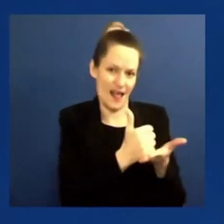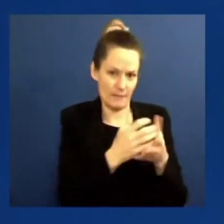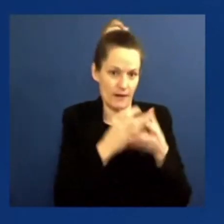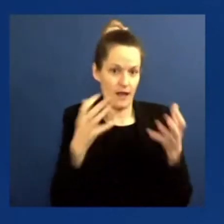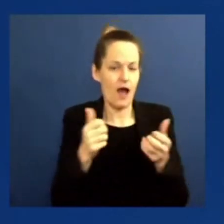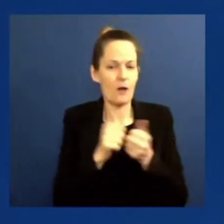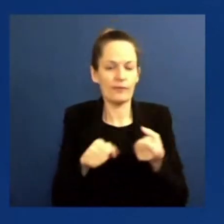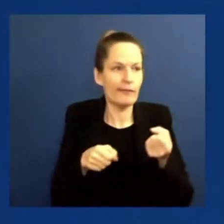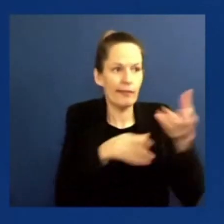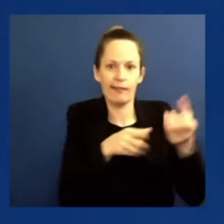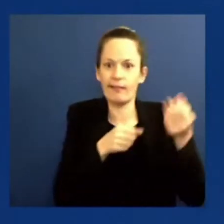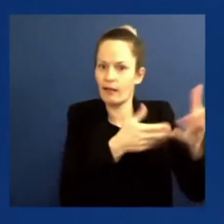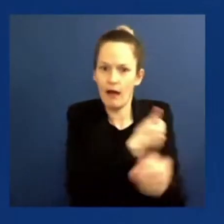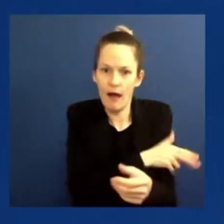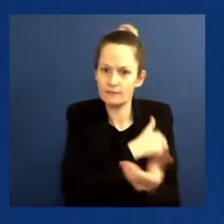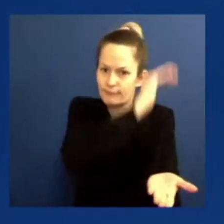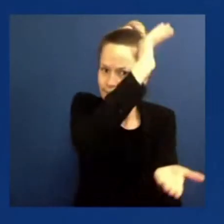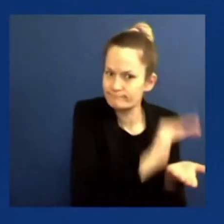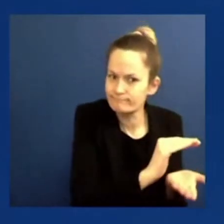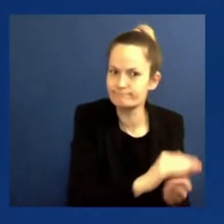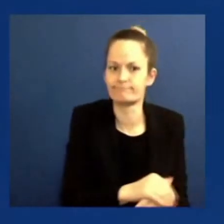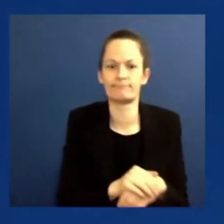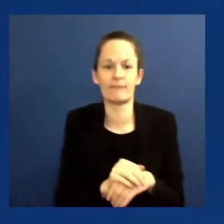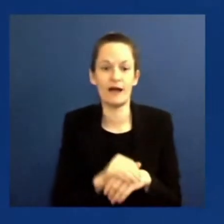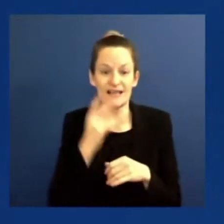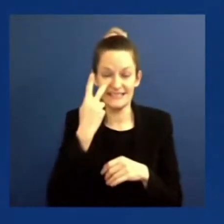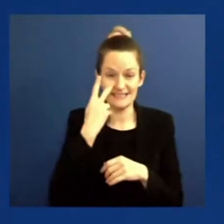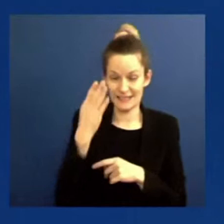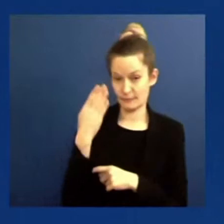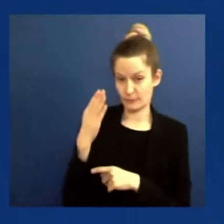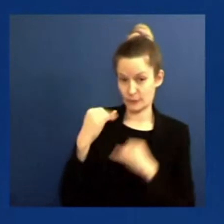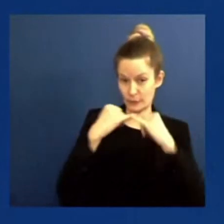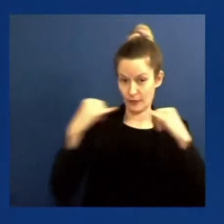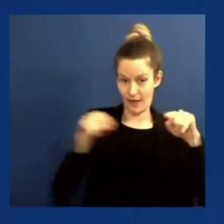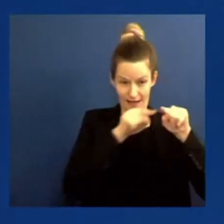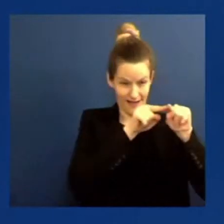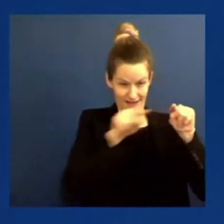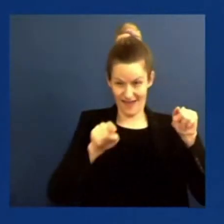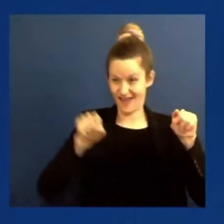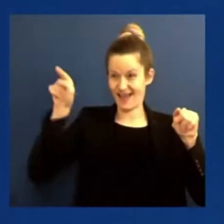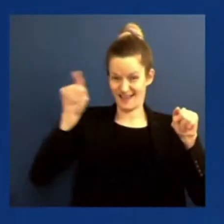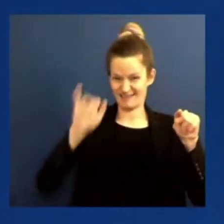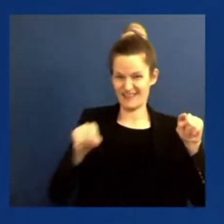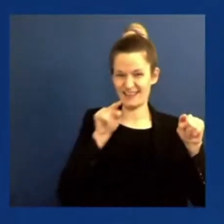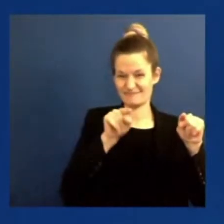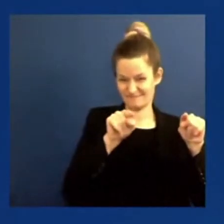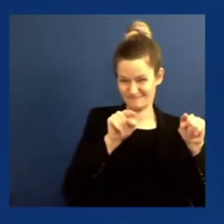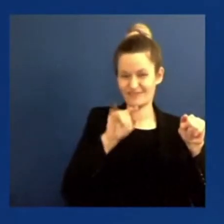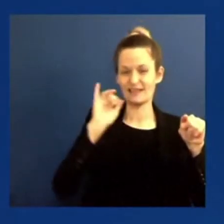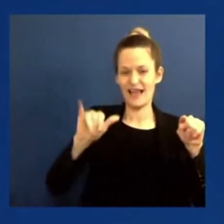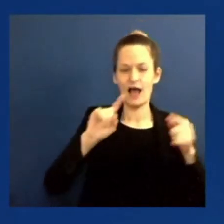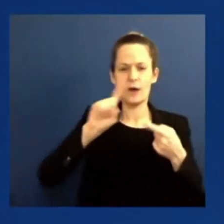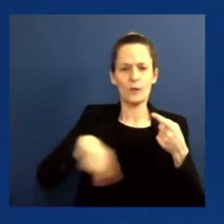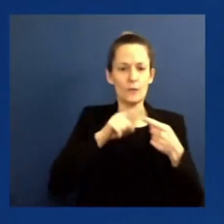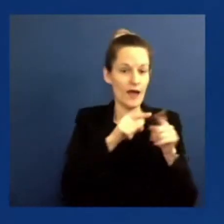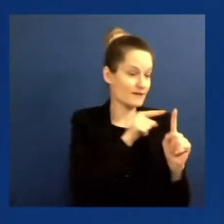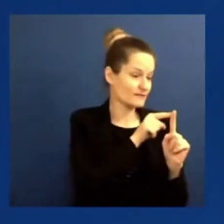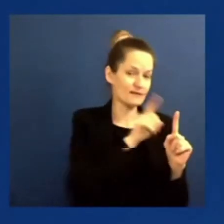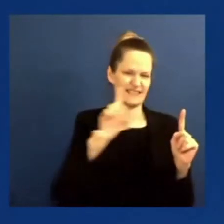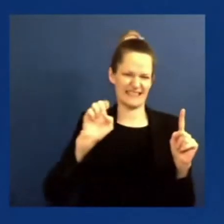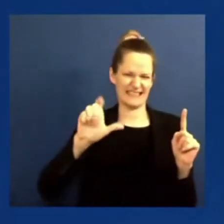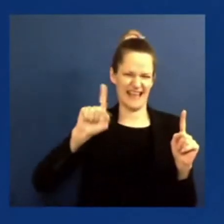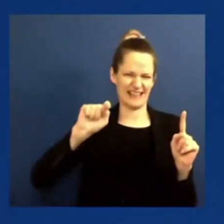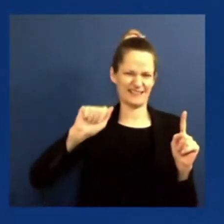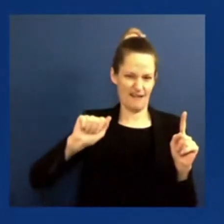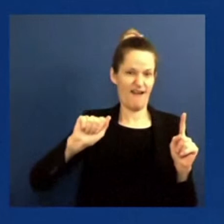blue line on this slide represents the period when Delta variant was dominant. Vaccine effectiveness against